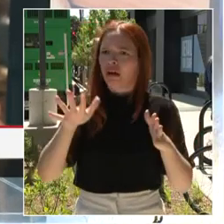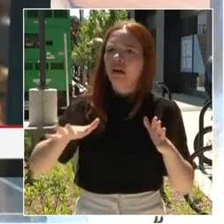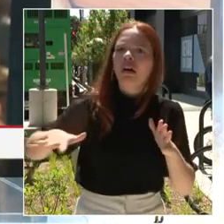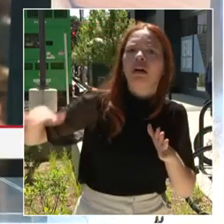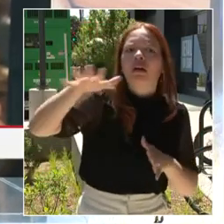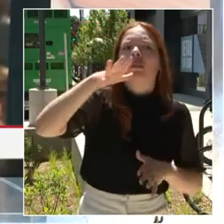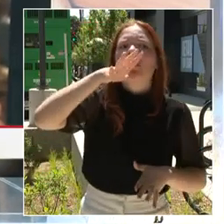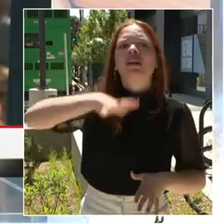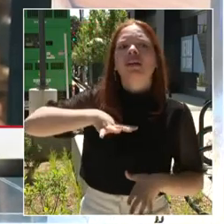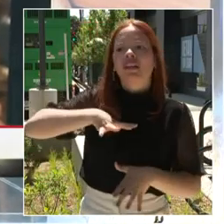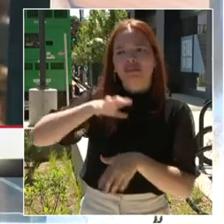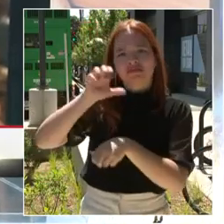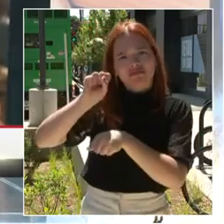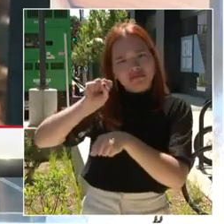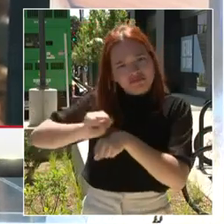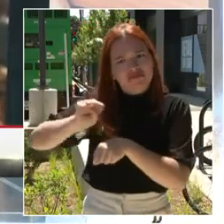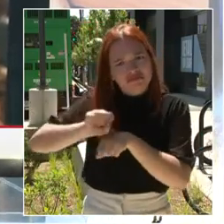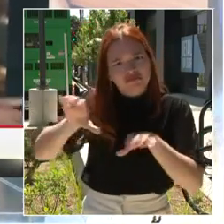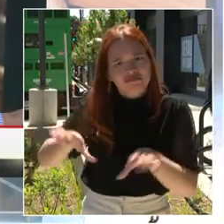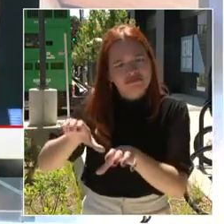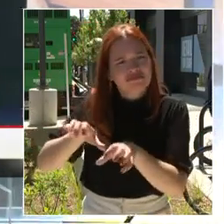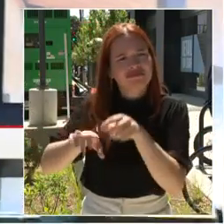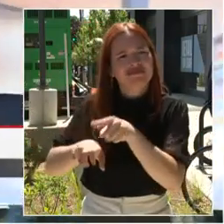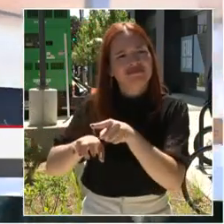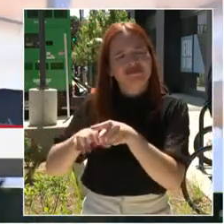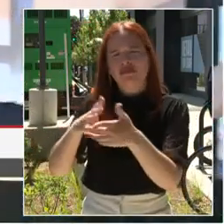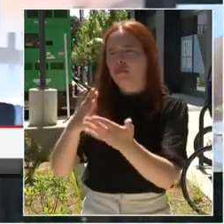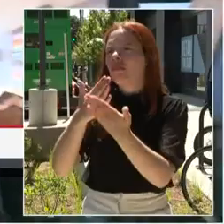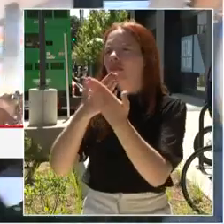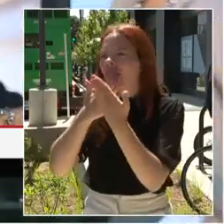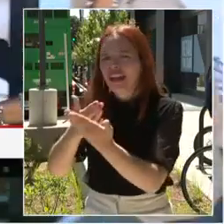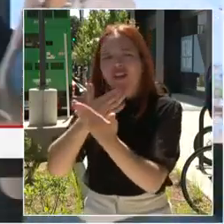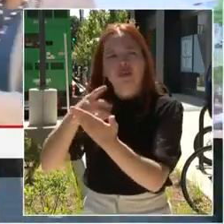with that, I say, Mayor, thank you very much.